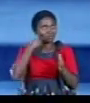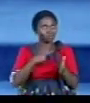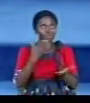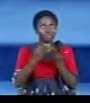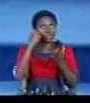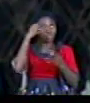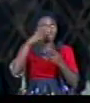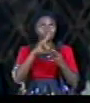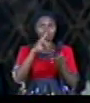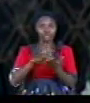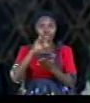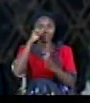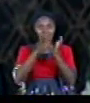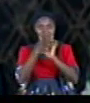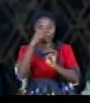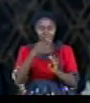Amen.